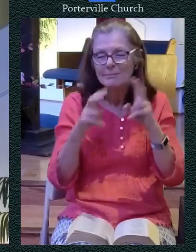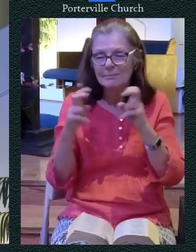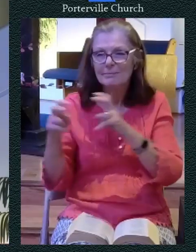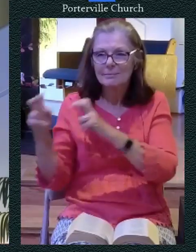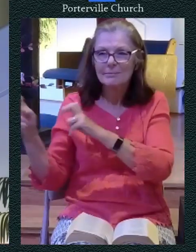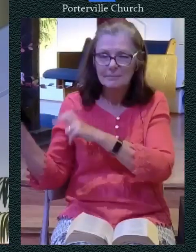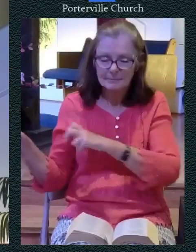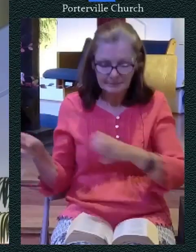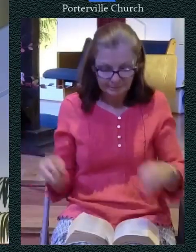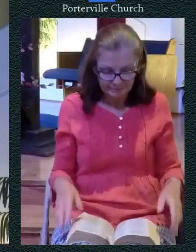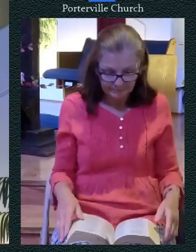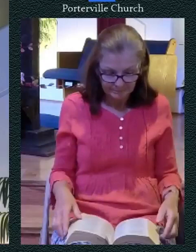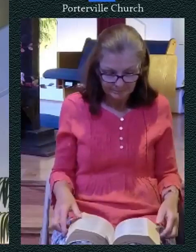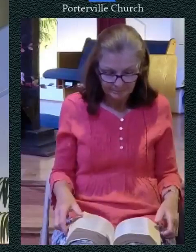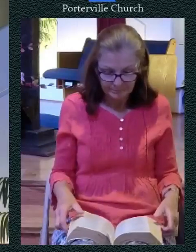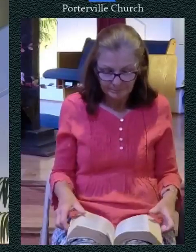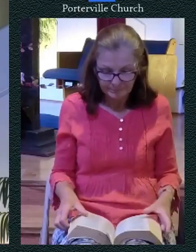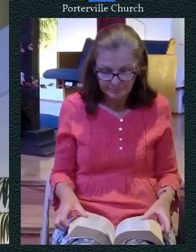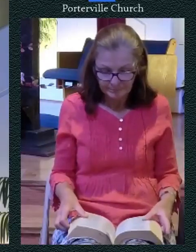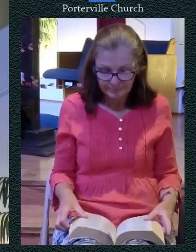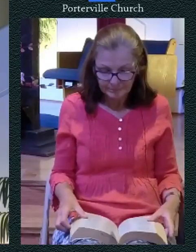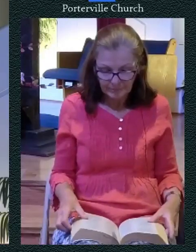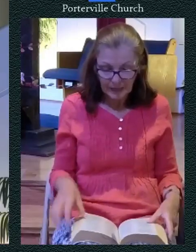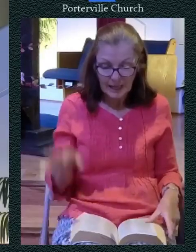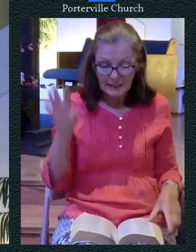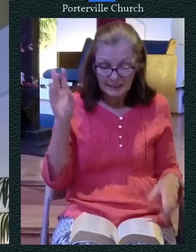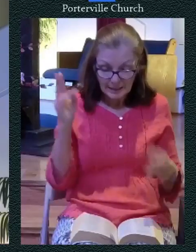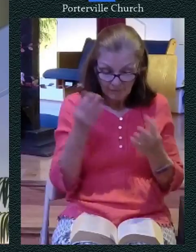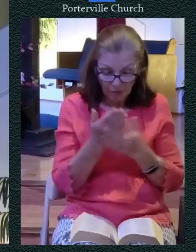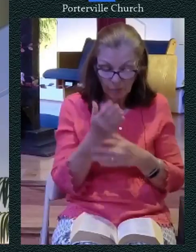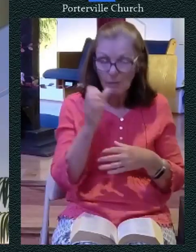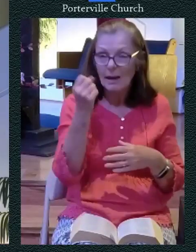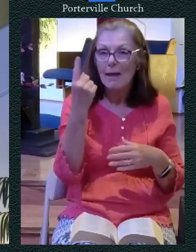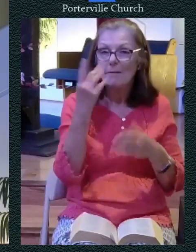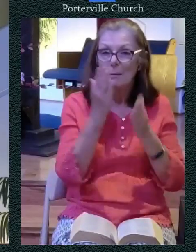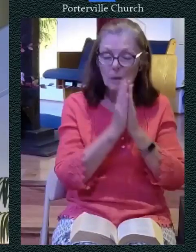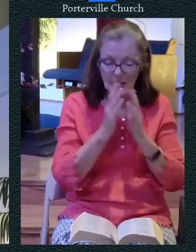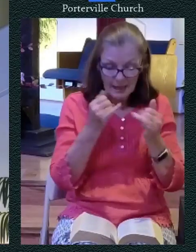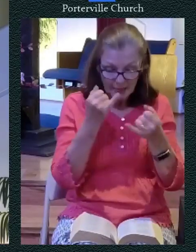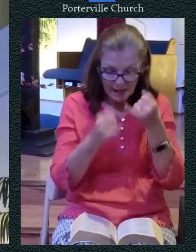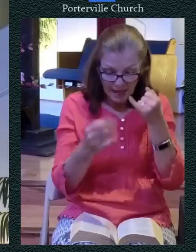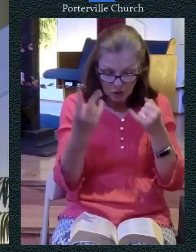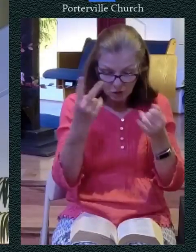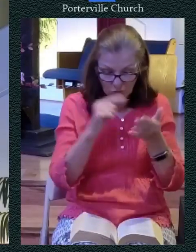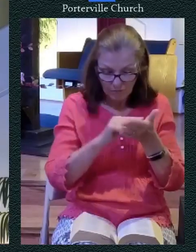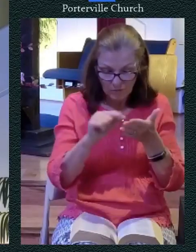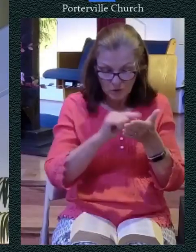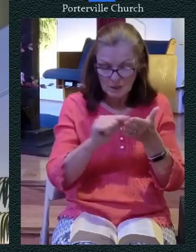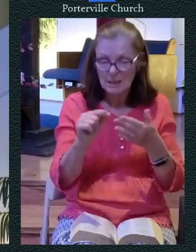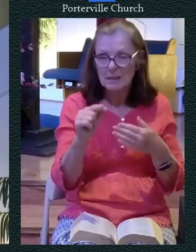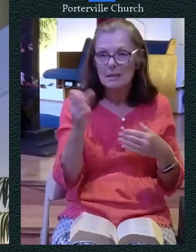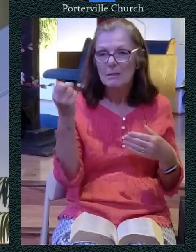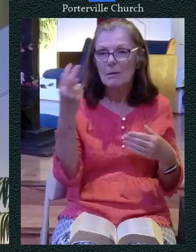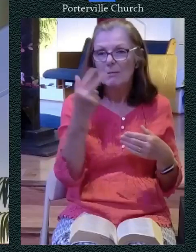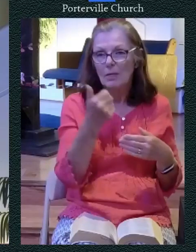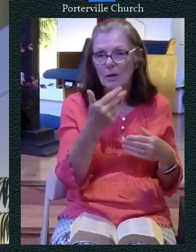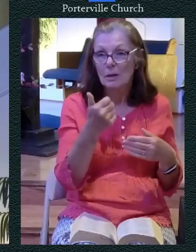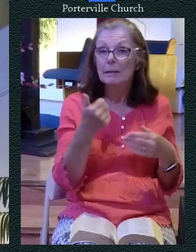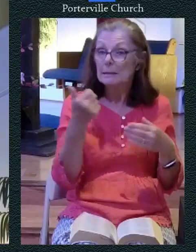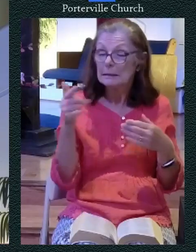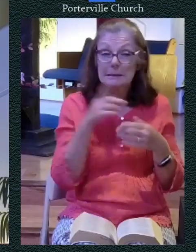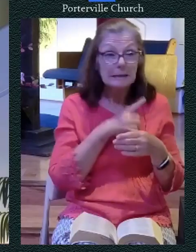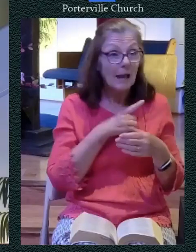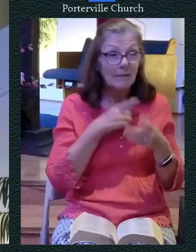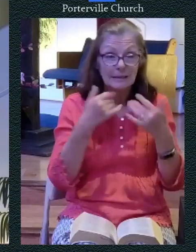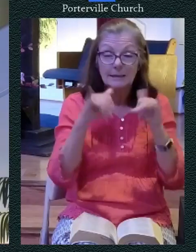And so through 7 through 11, he's praying. And then in the last 2 verses, 12 and 13, he's still praying. So you